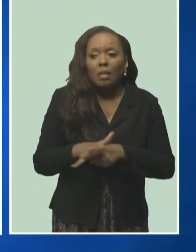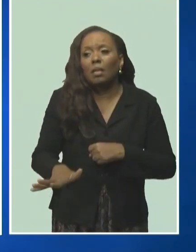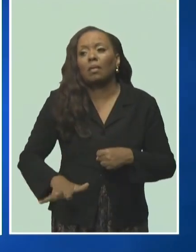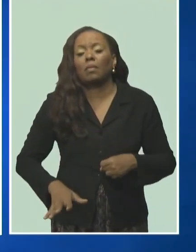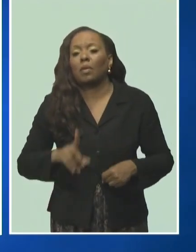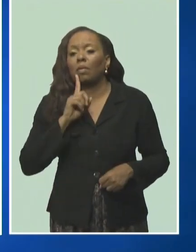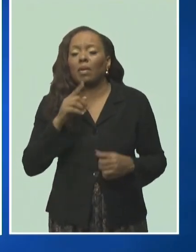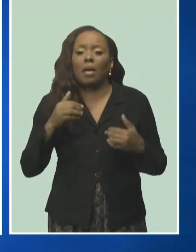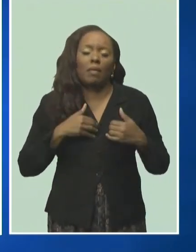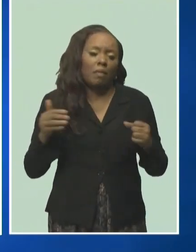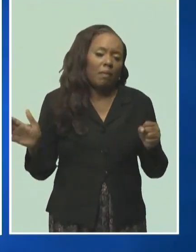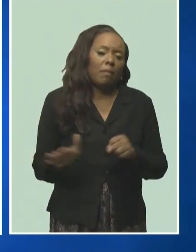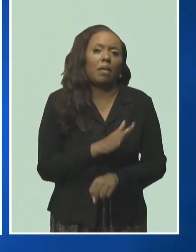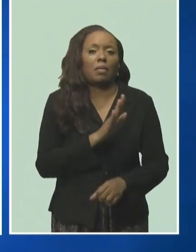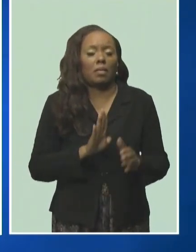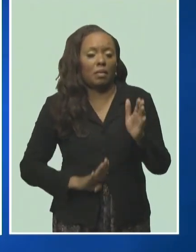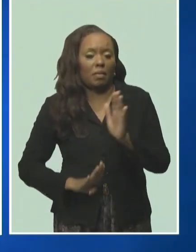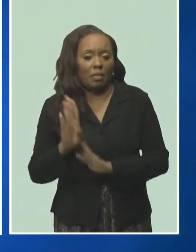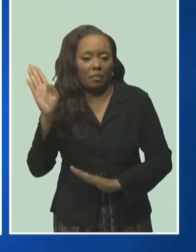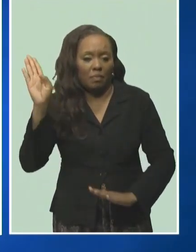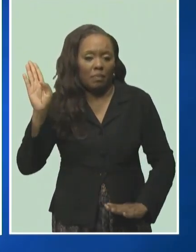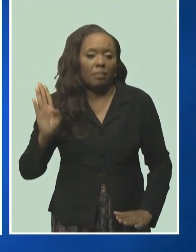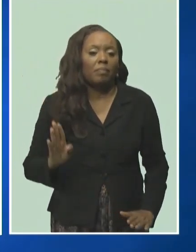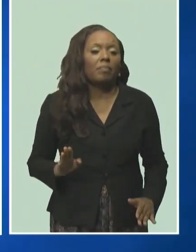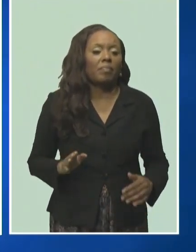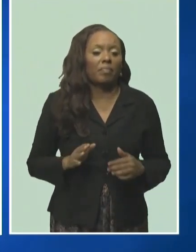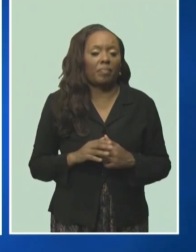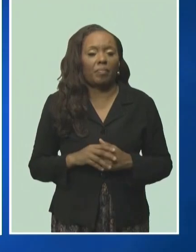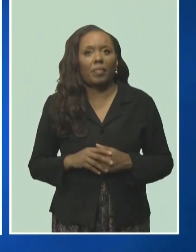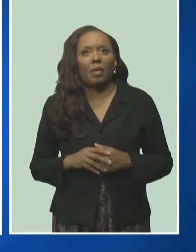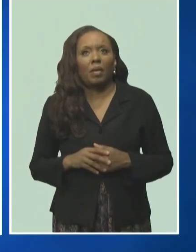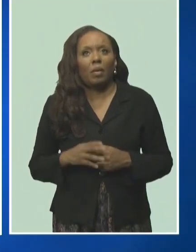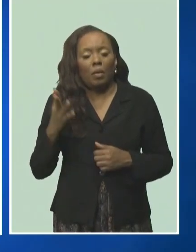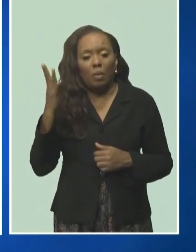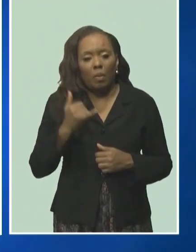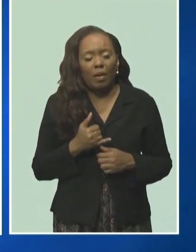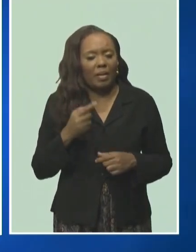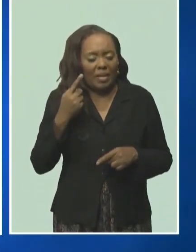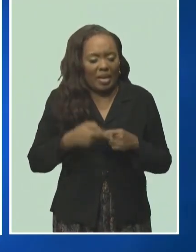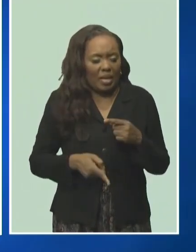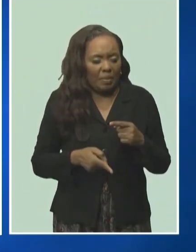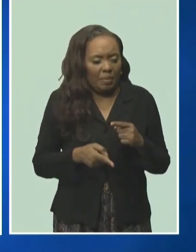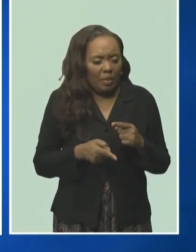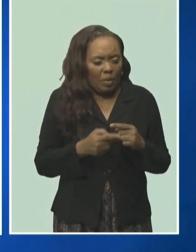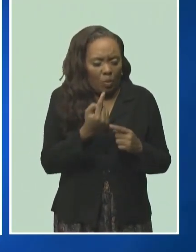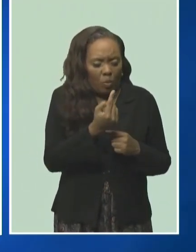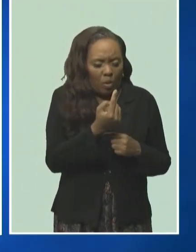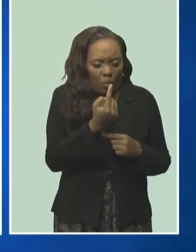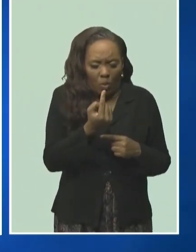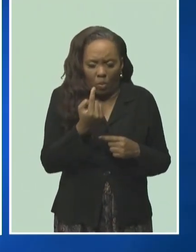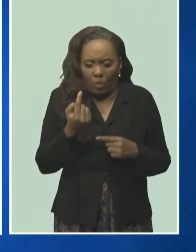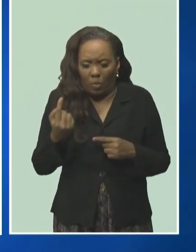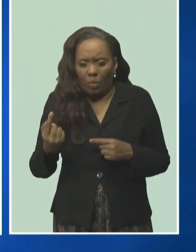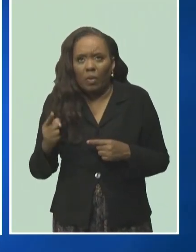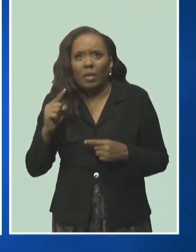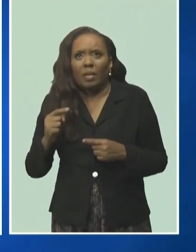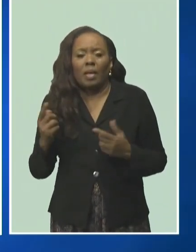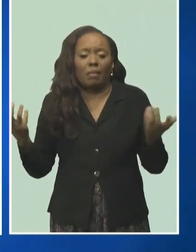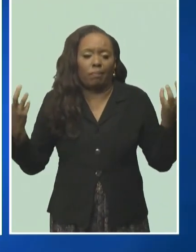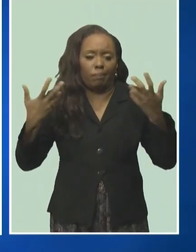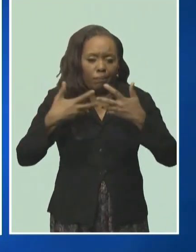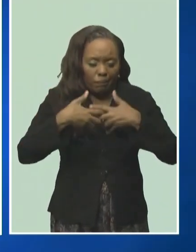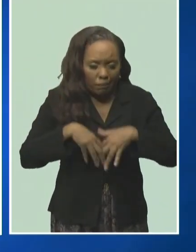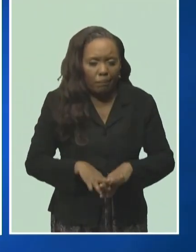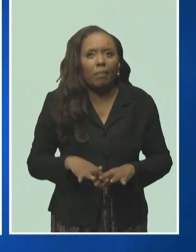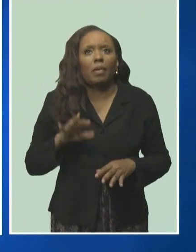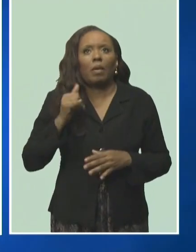holistic development, because everything is so interconnected. And that is why we have these 17 goals, but